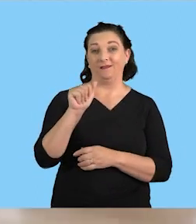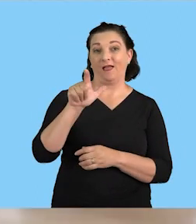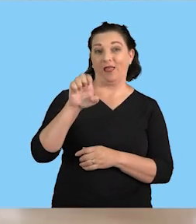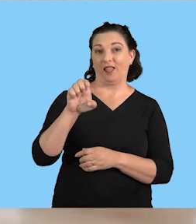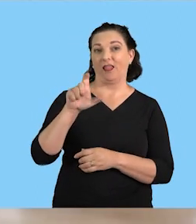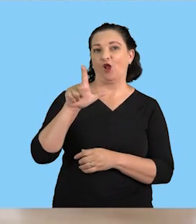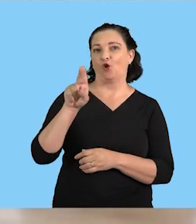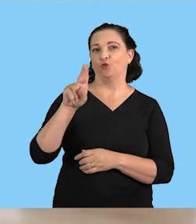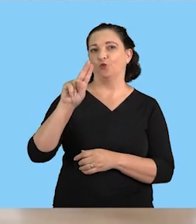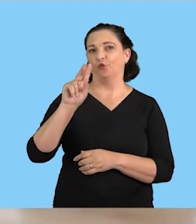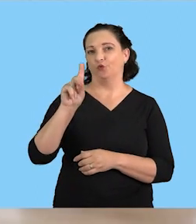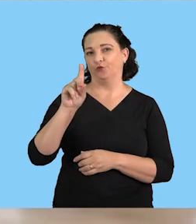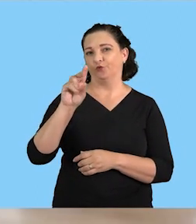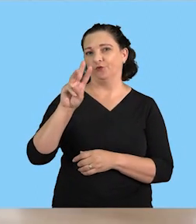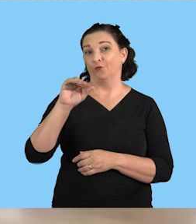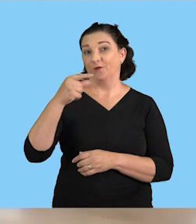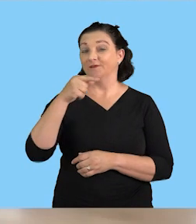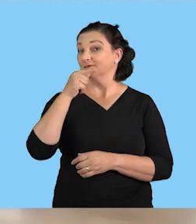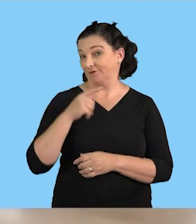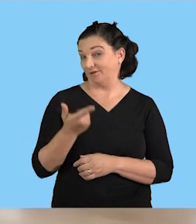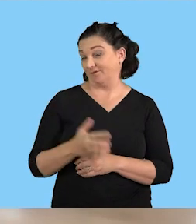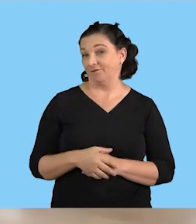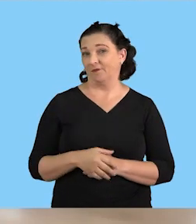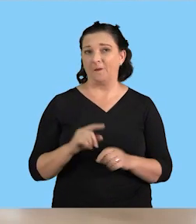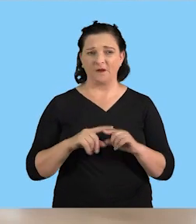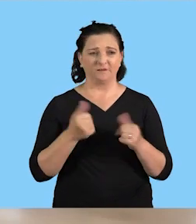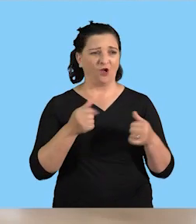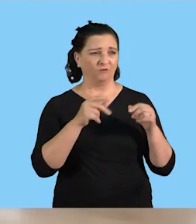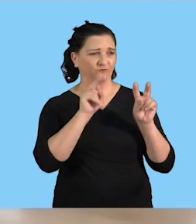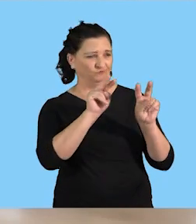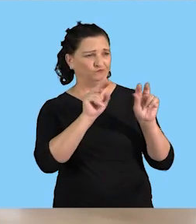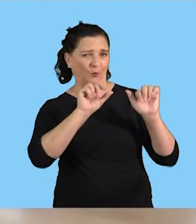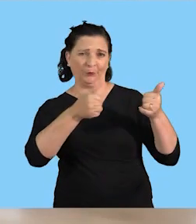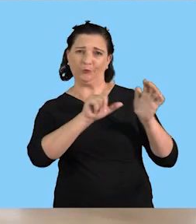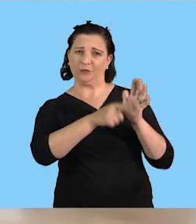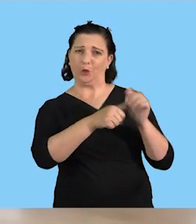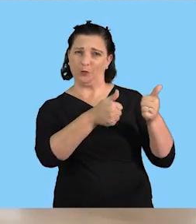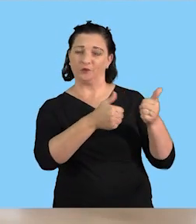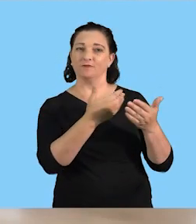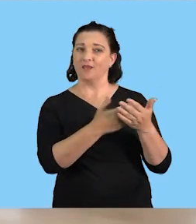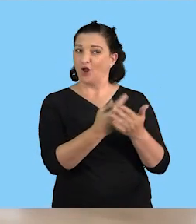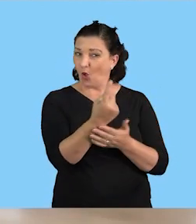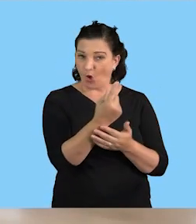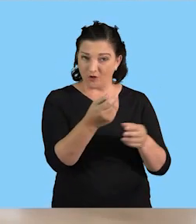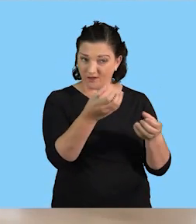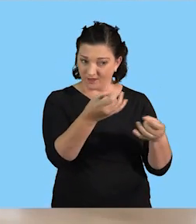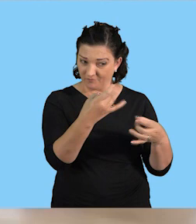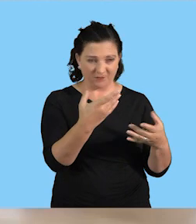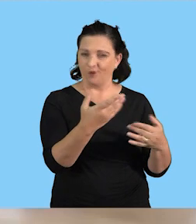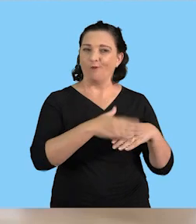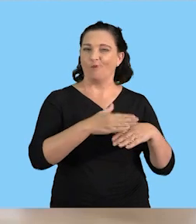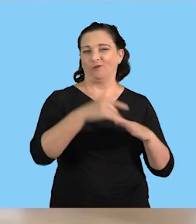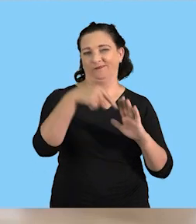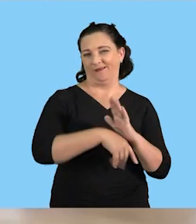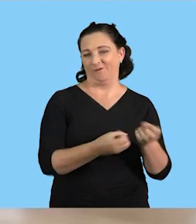So well-designed visuals, they do more than just provide information. As mentioned,